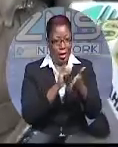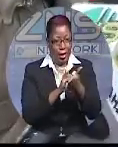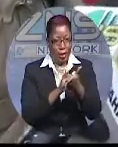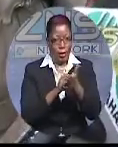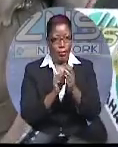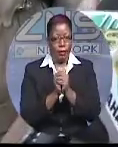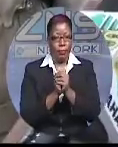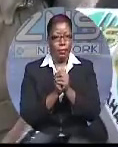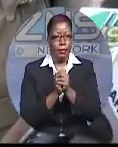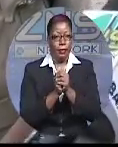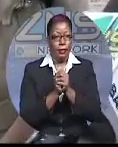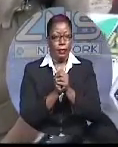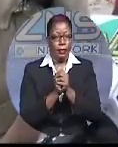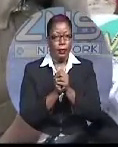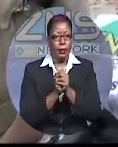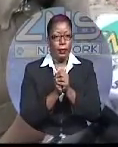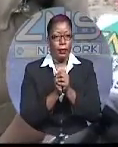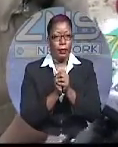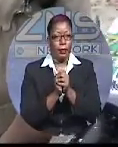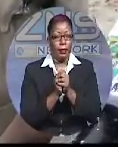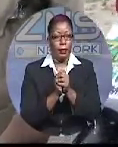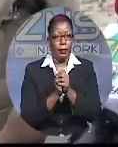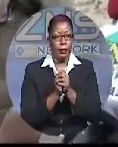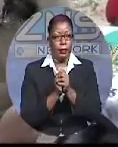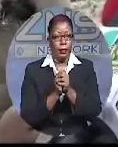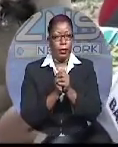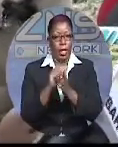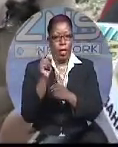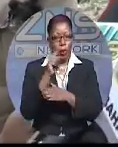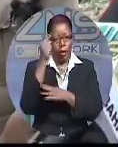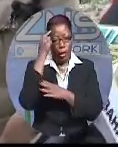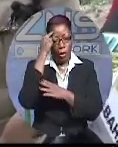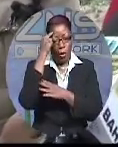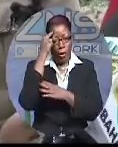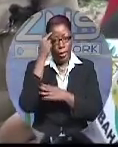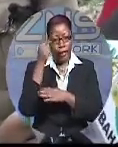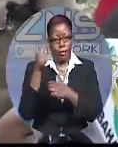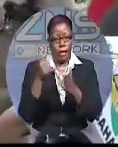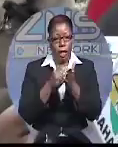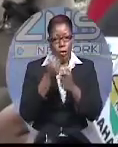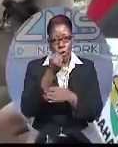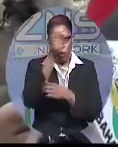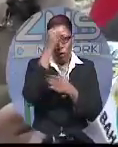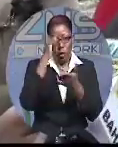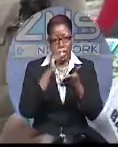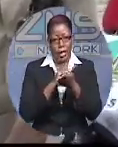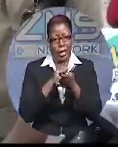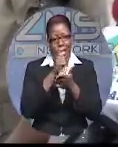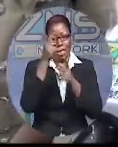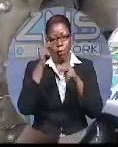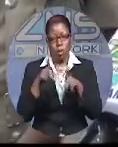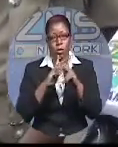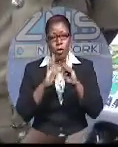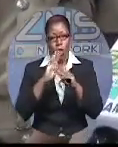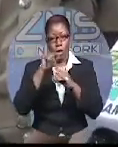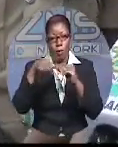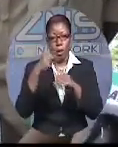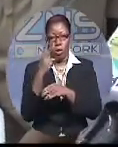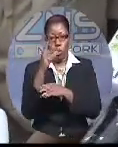they thought that it was foolish to believe that anyone would talk to me about